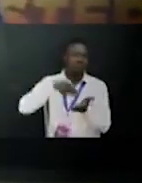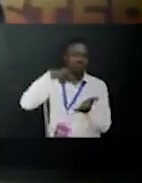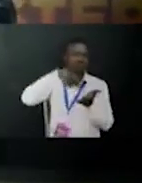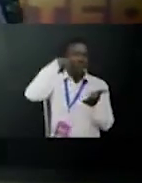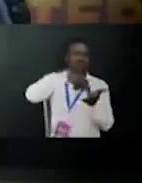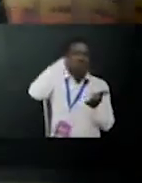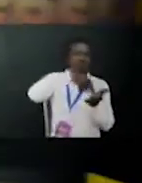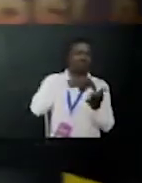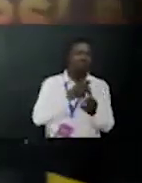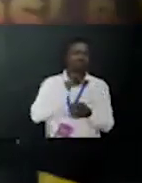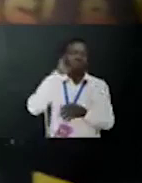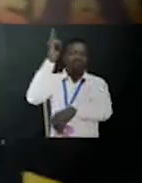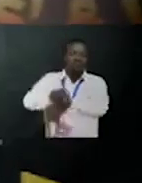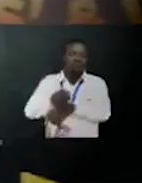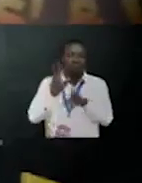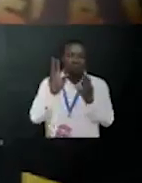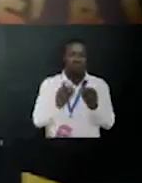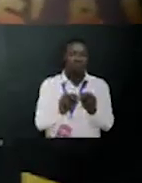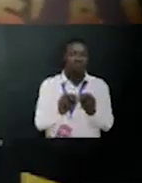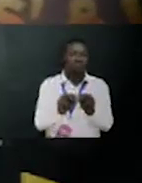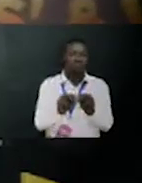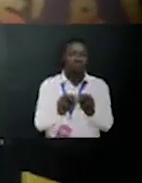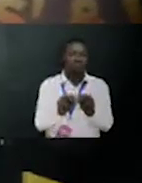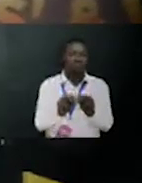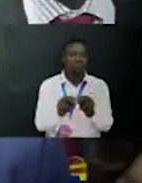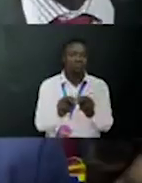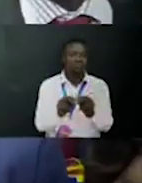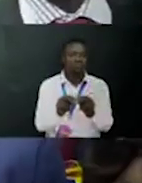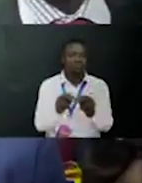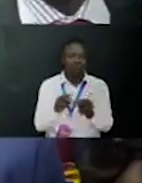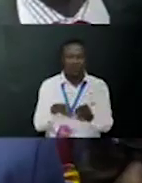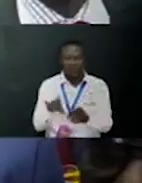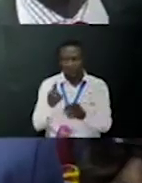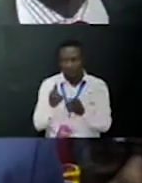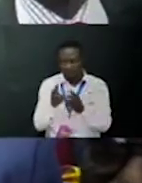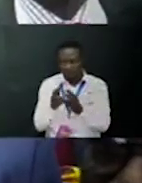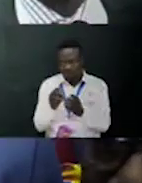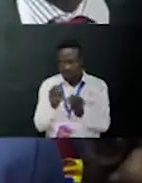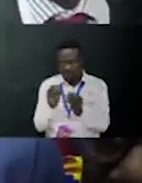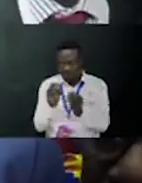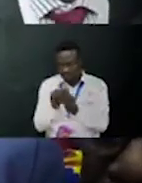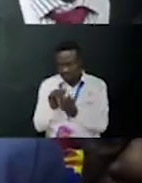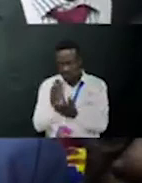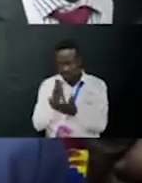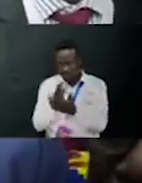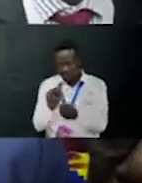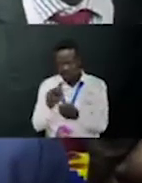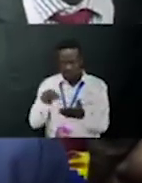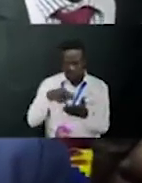don't stop them in their tracks. But find good time and correct them. Teach them how to dance